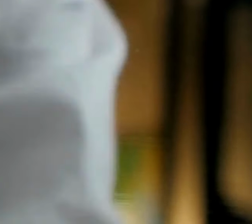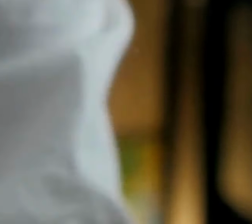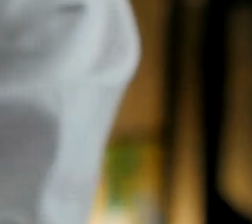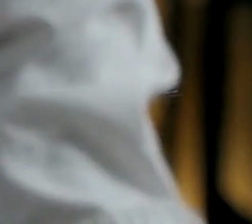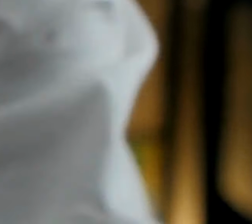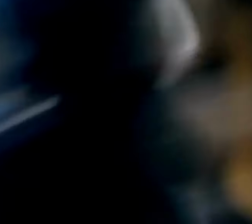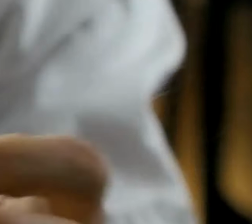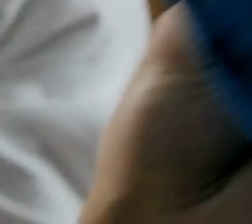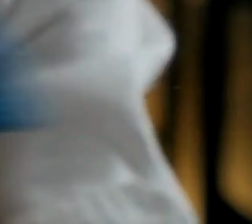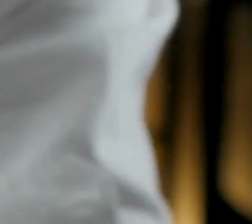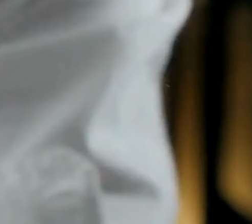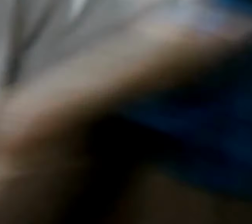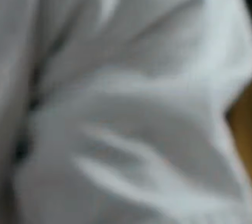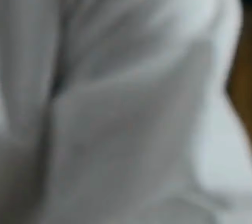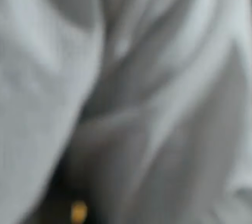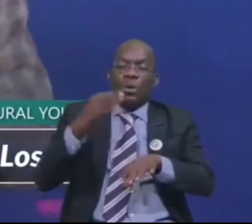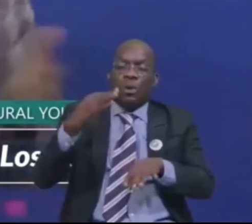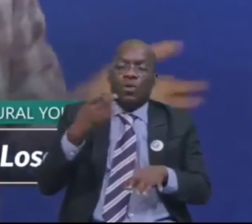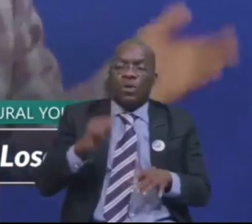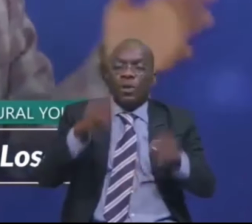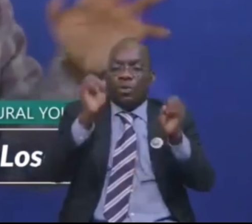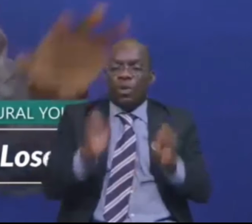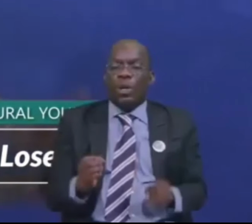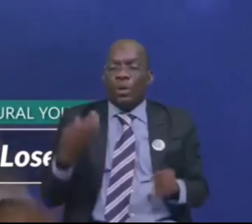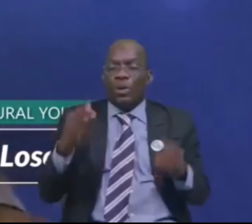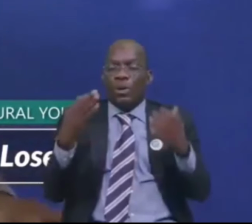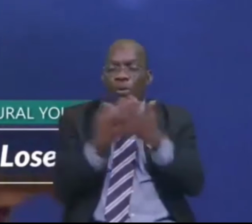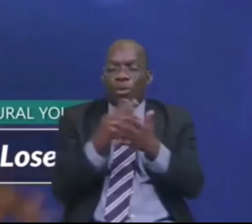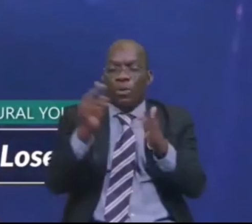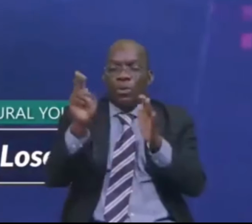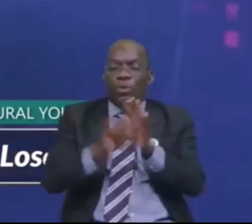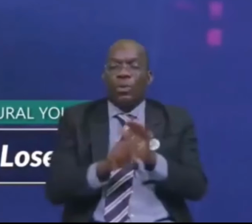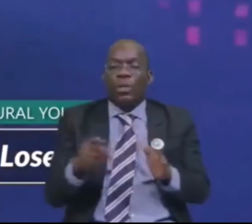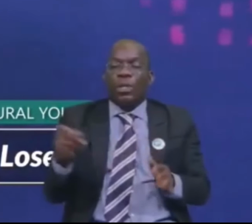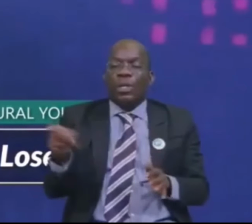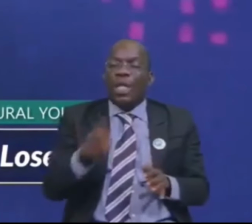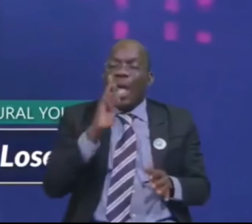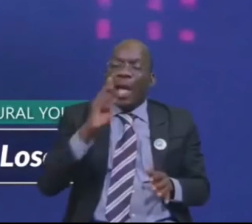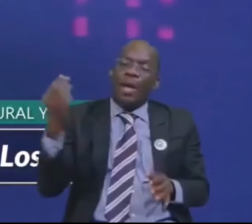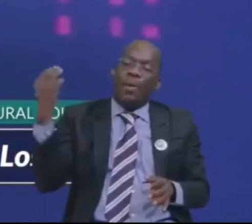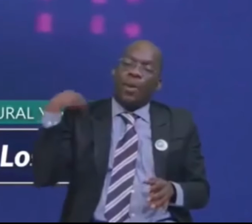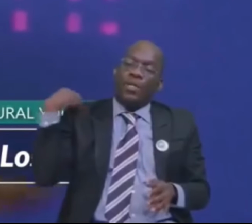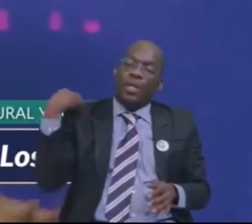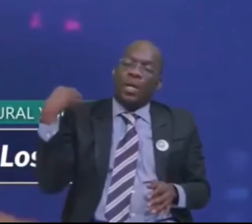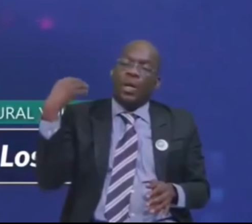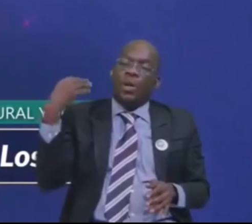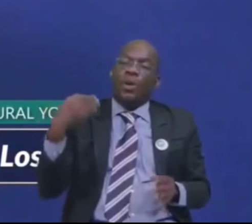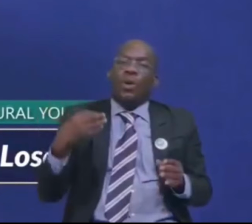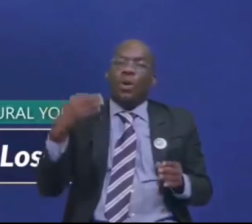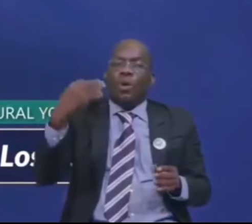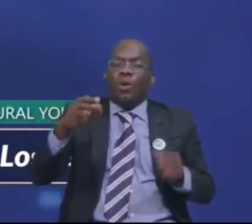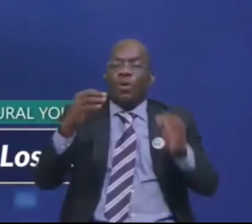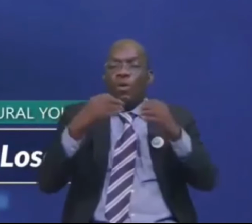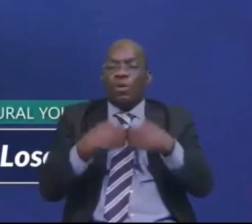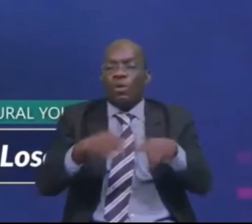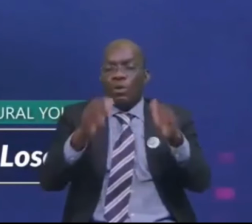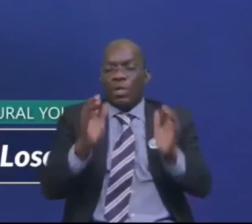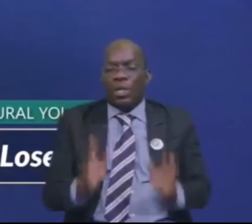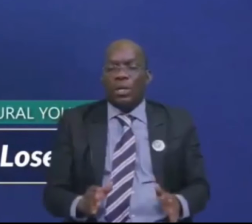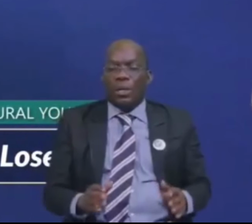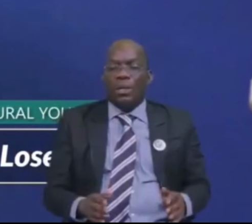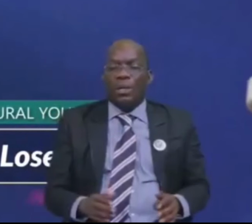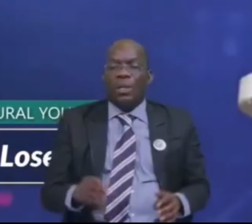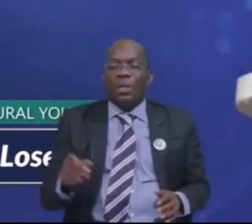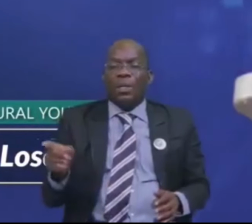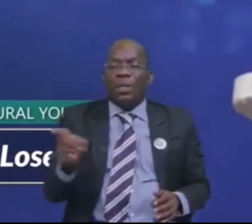the power of darkness, and they are lords over losers. They make themselves lords